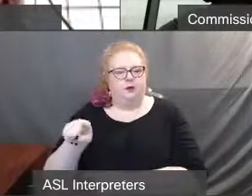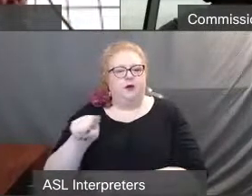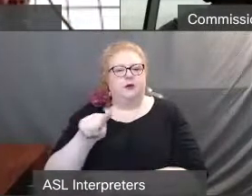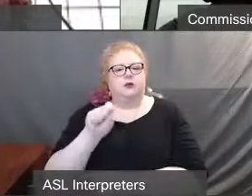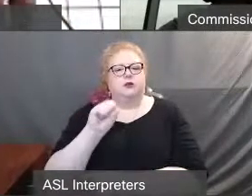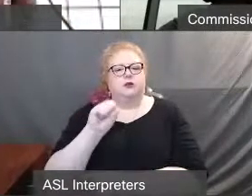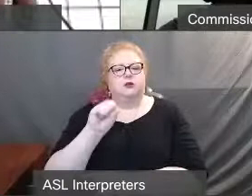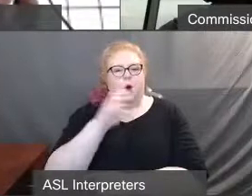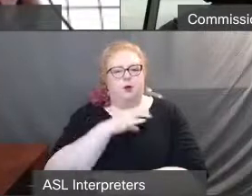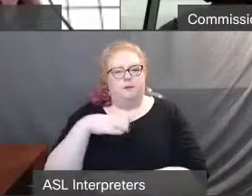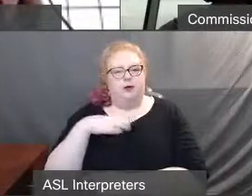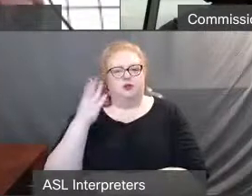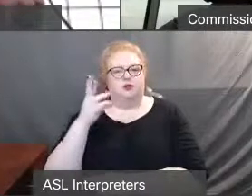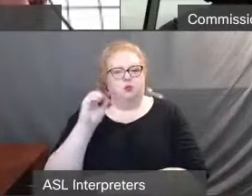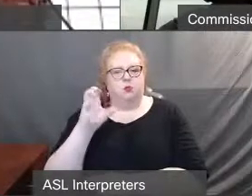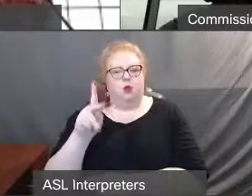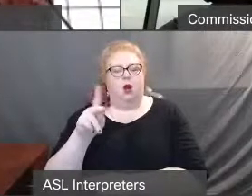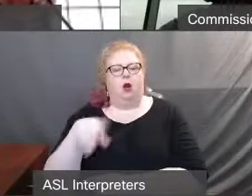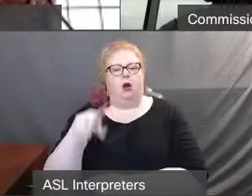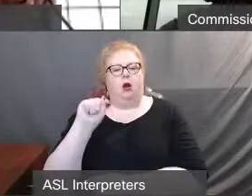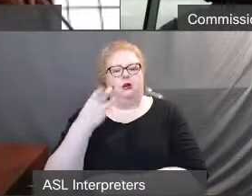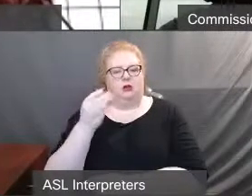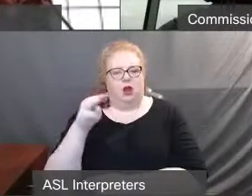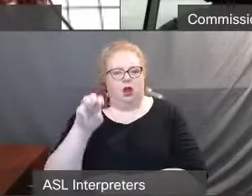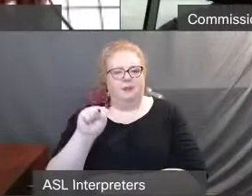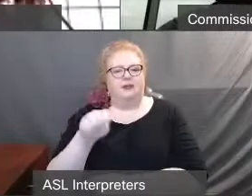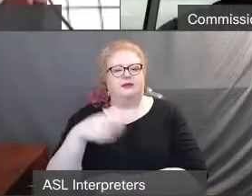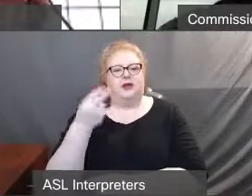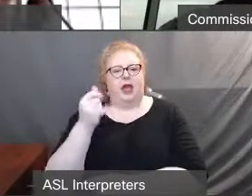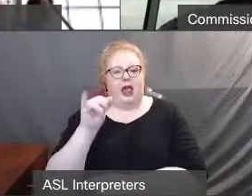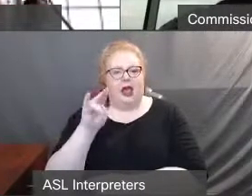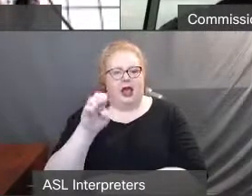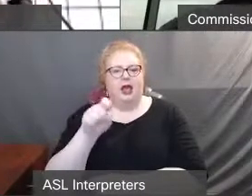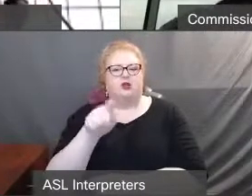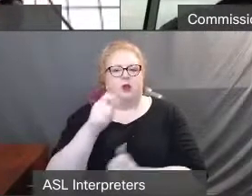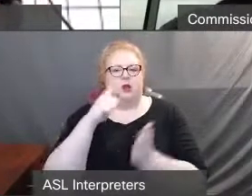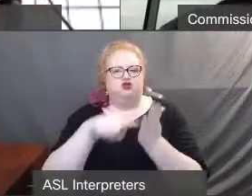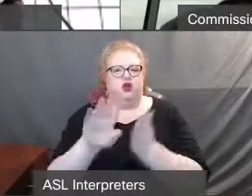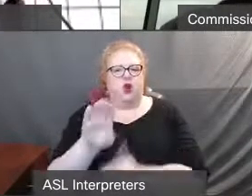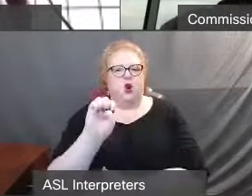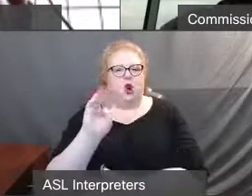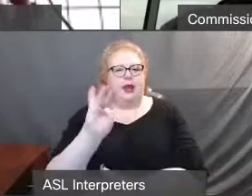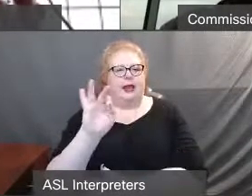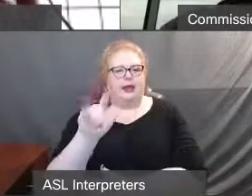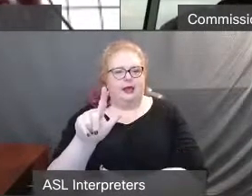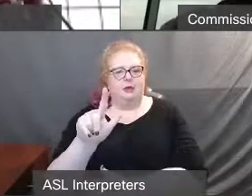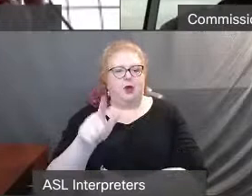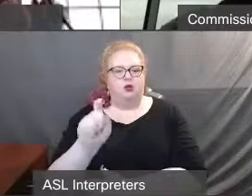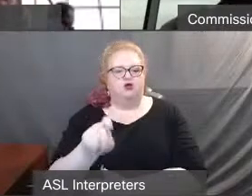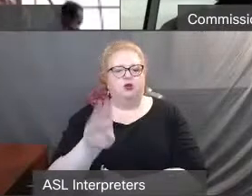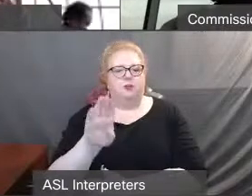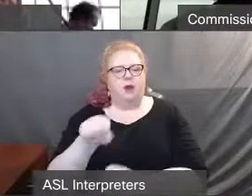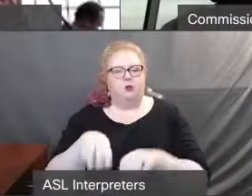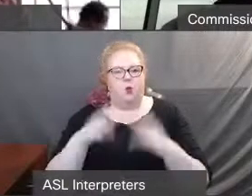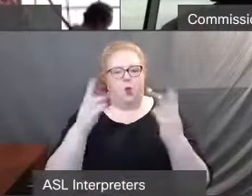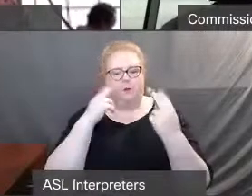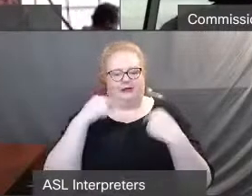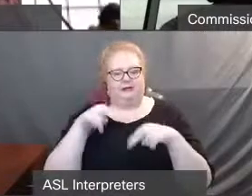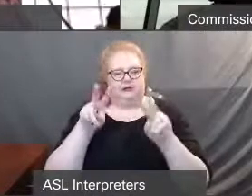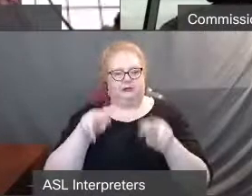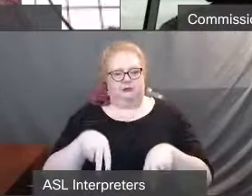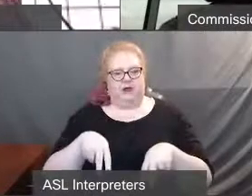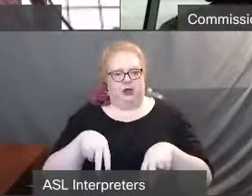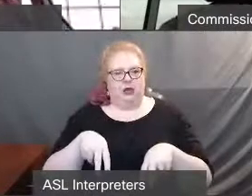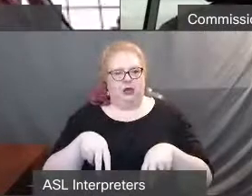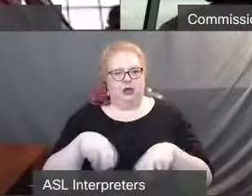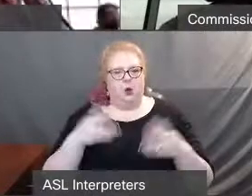Brock, Commissioner Thomas, Commissioner Heinz, you should be able to, if you check your email, you should be able to open up and see what